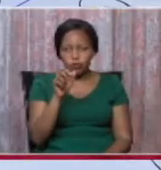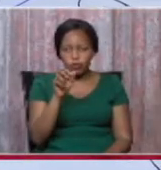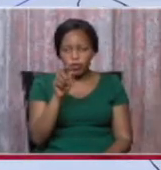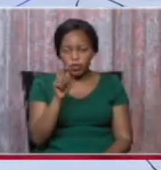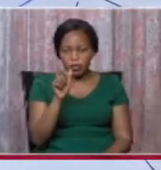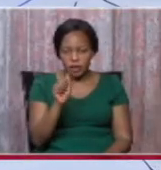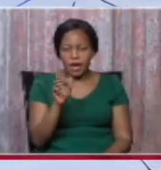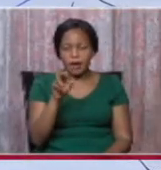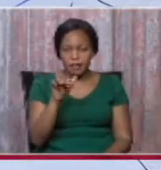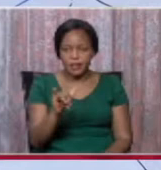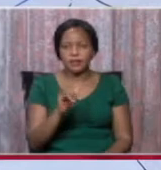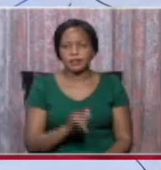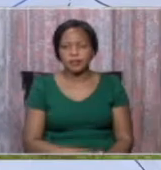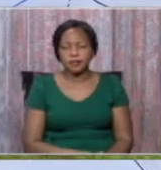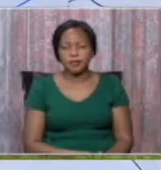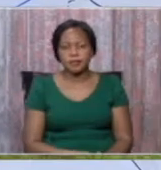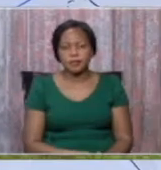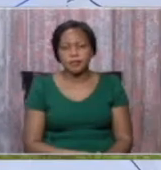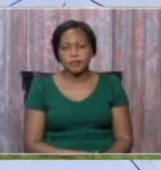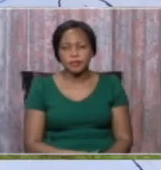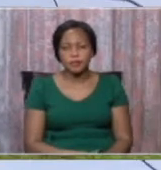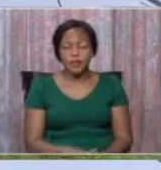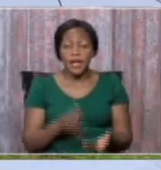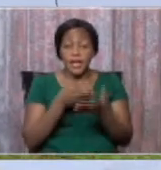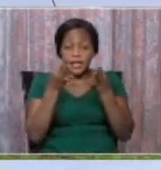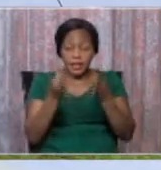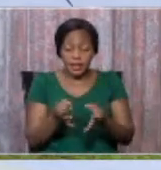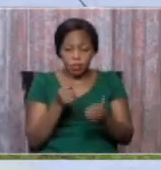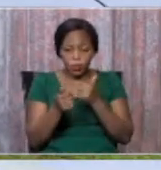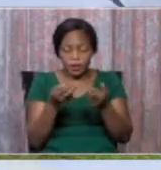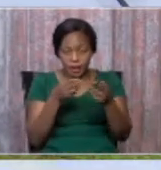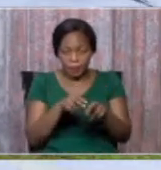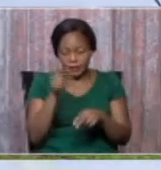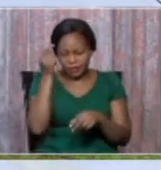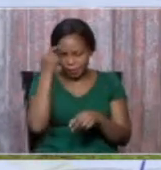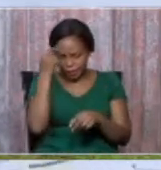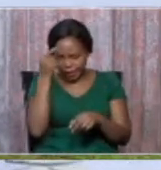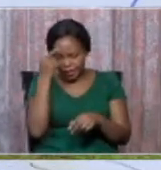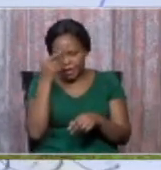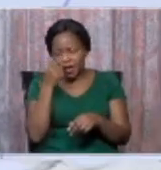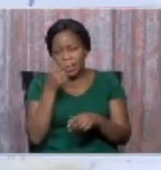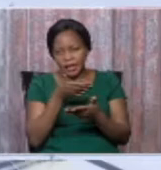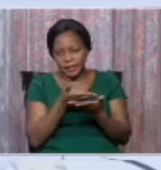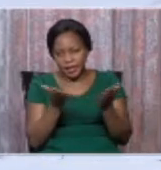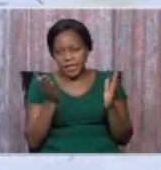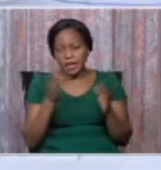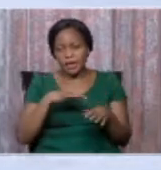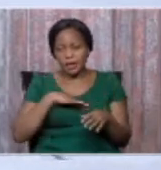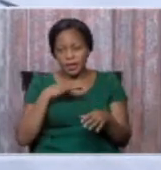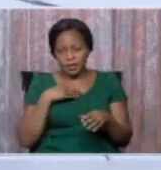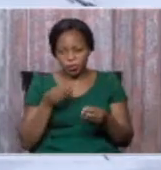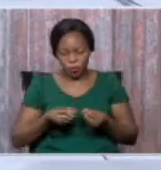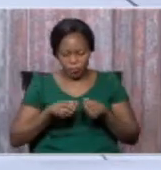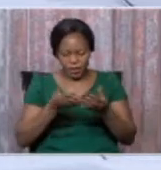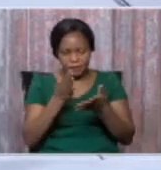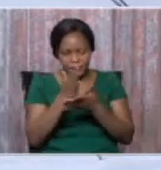the granulocyte-stimulating hormone, which then goes down to the testes, and then the testosterone starts to